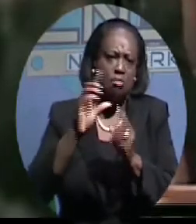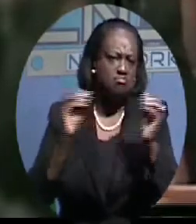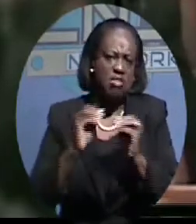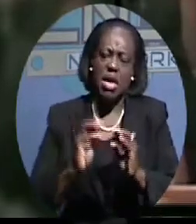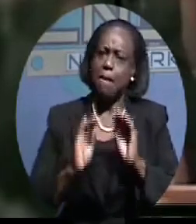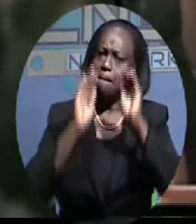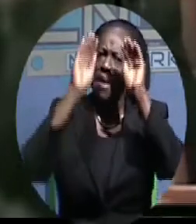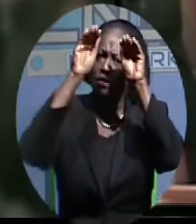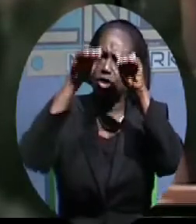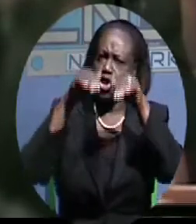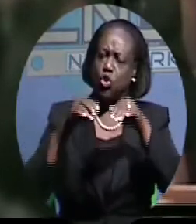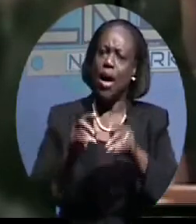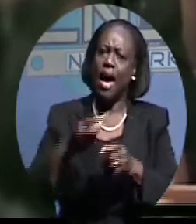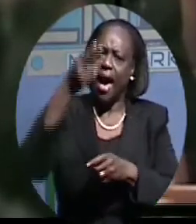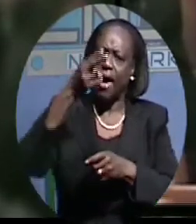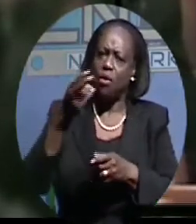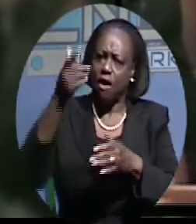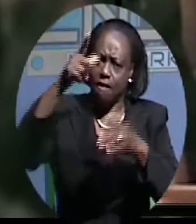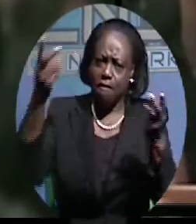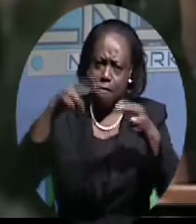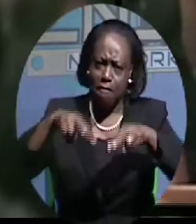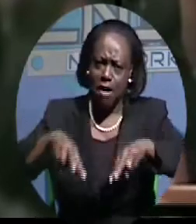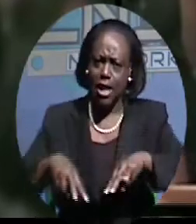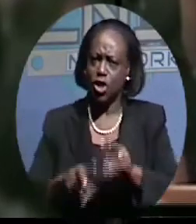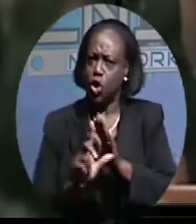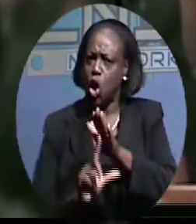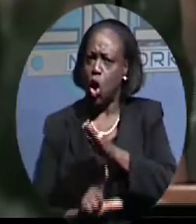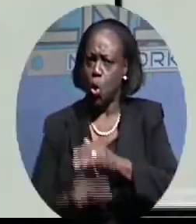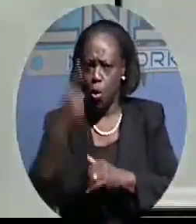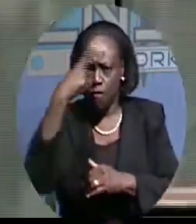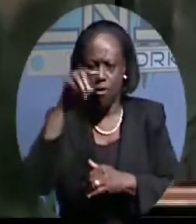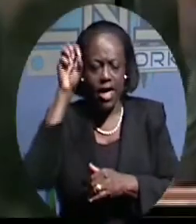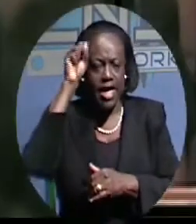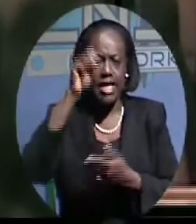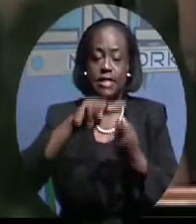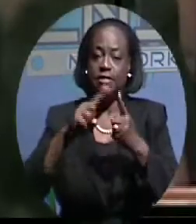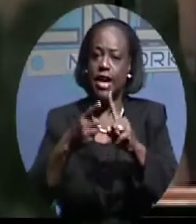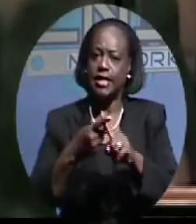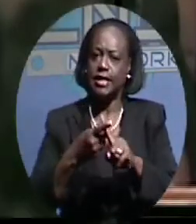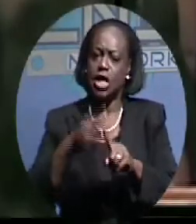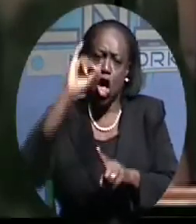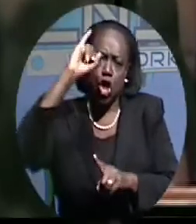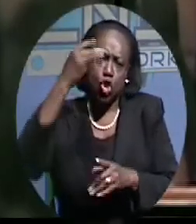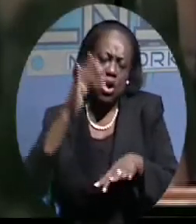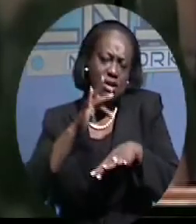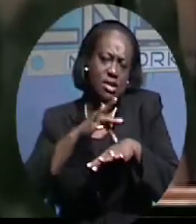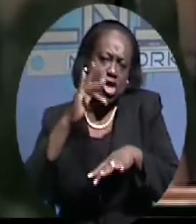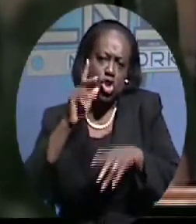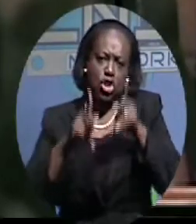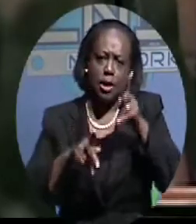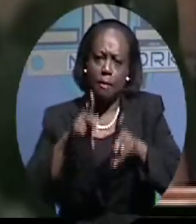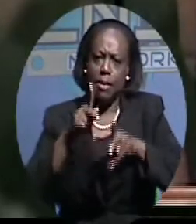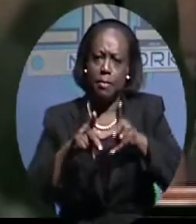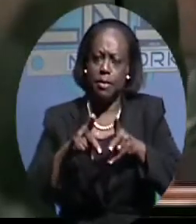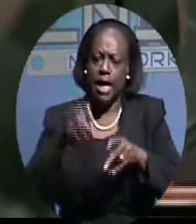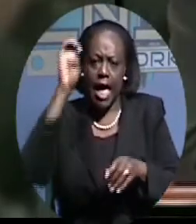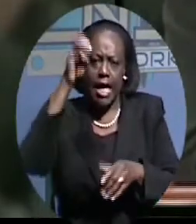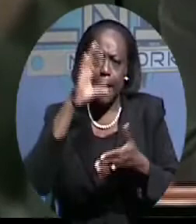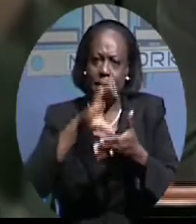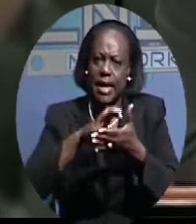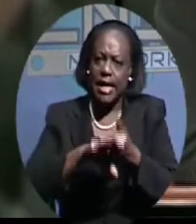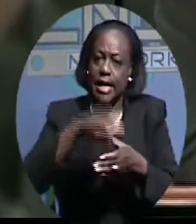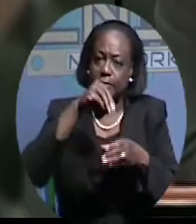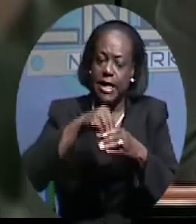or no valley too low for his friends. John touched people because he believed